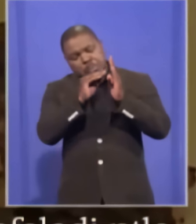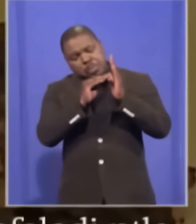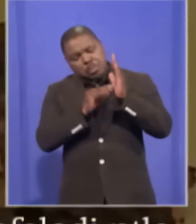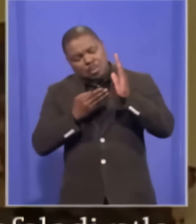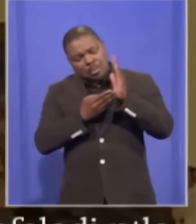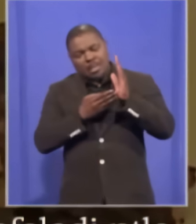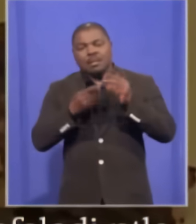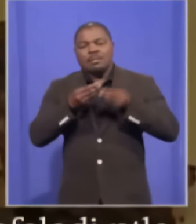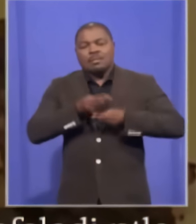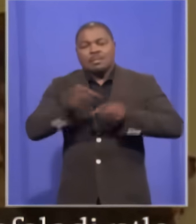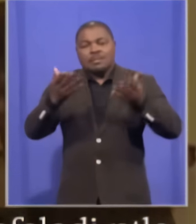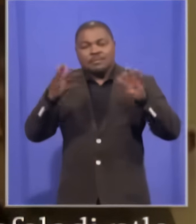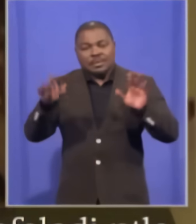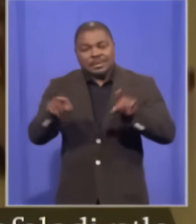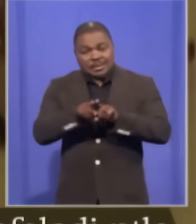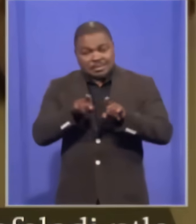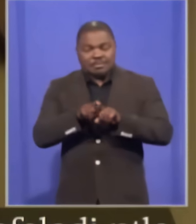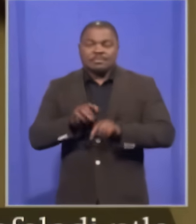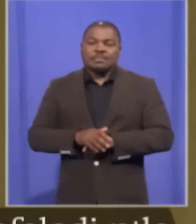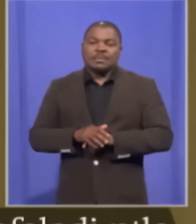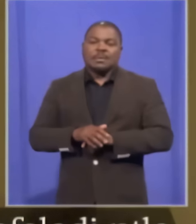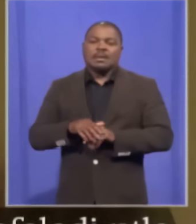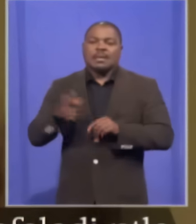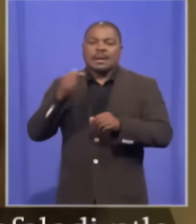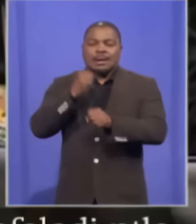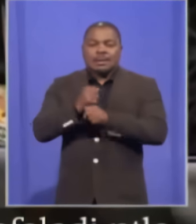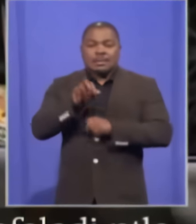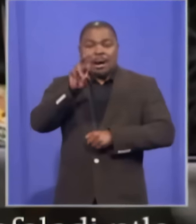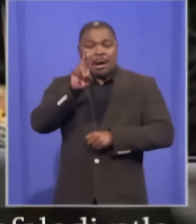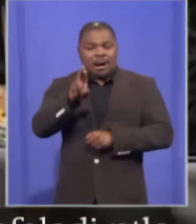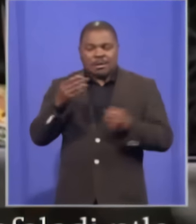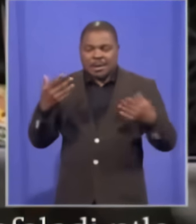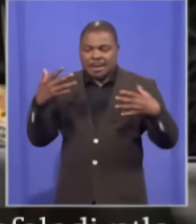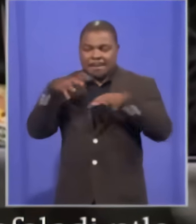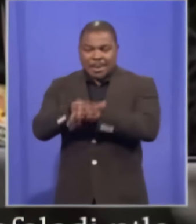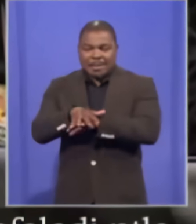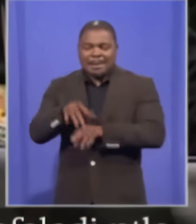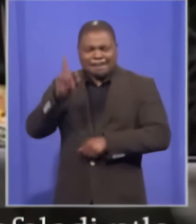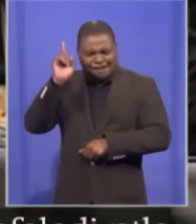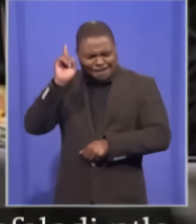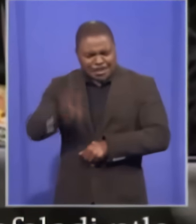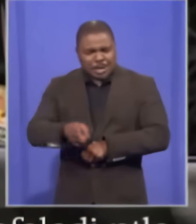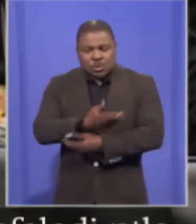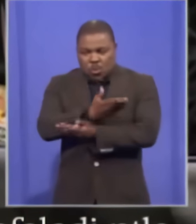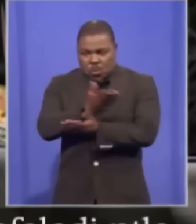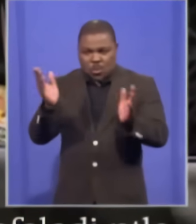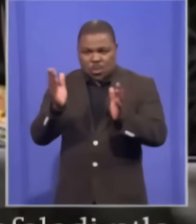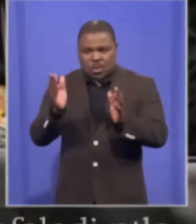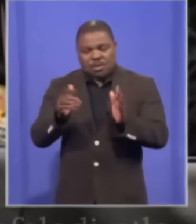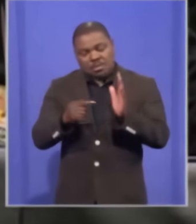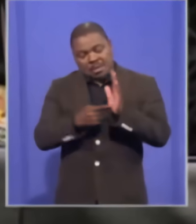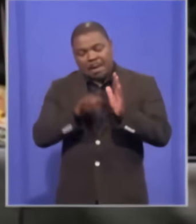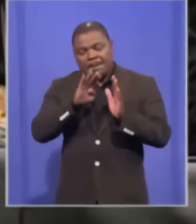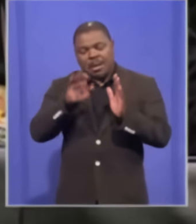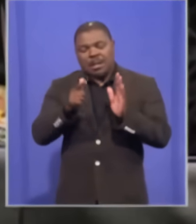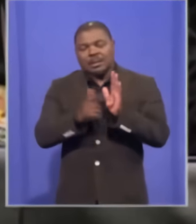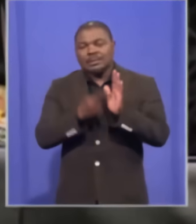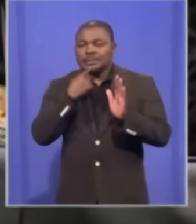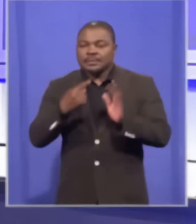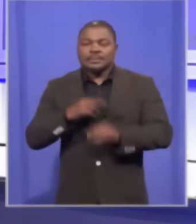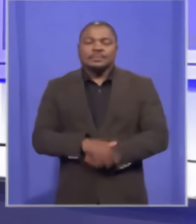di phatlaladitšwego go akaretšwa go tsentšha tirišong ga Grade R yeo e lego gapeletšo go ya le ka molao wa bela.